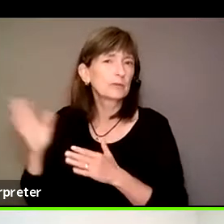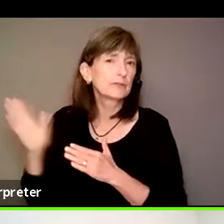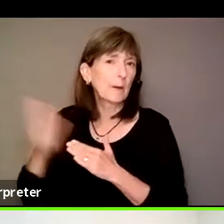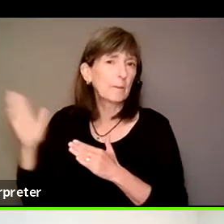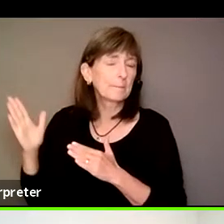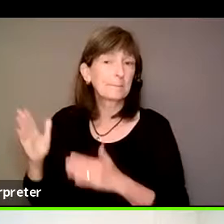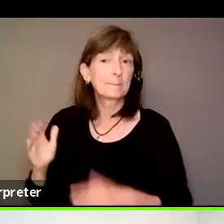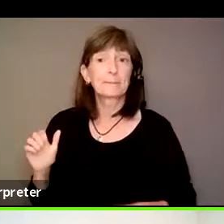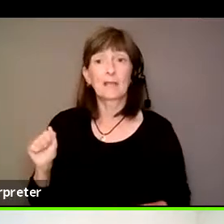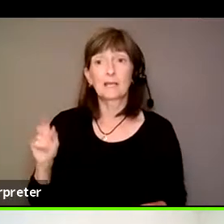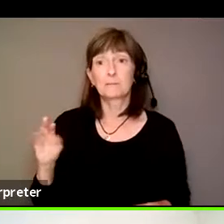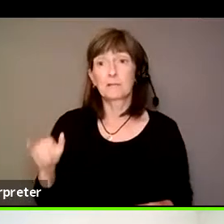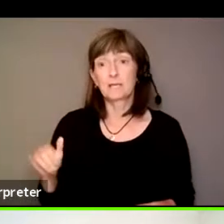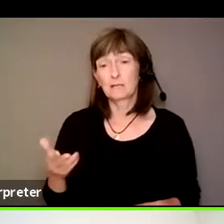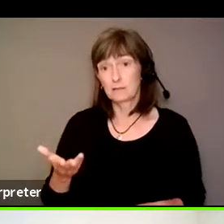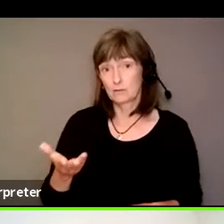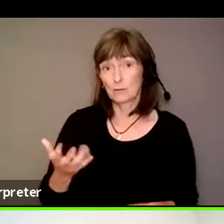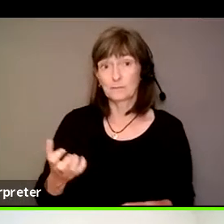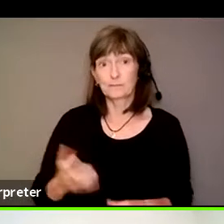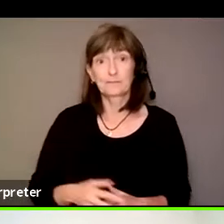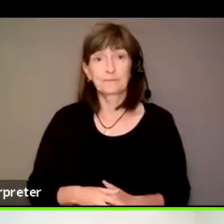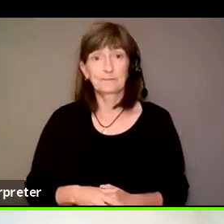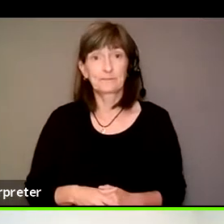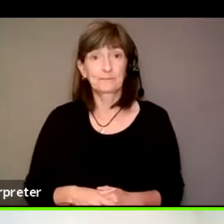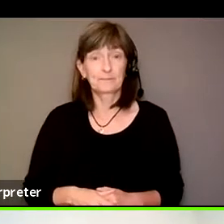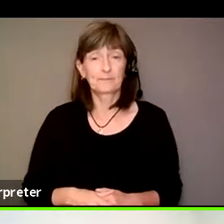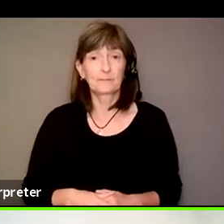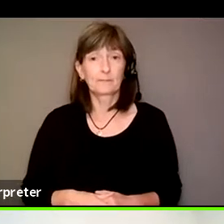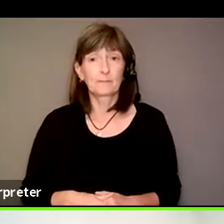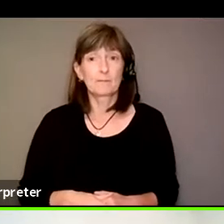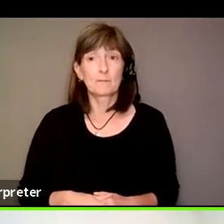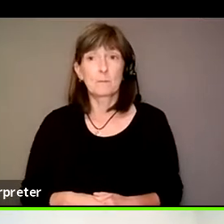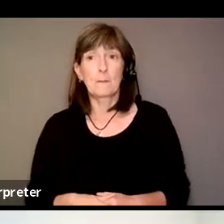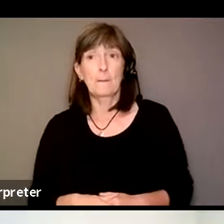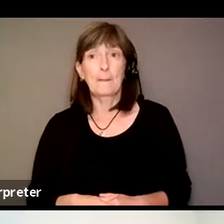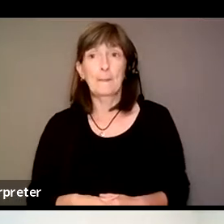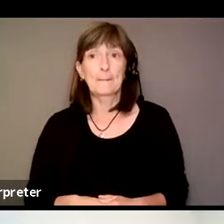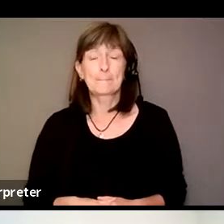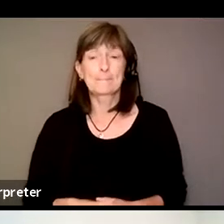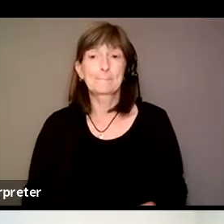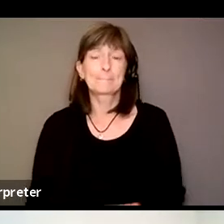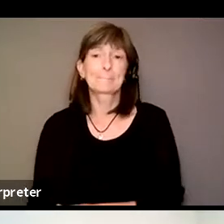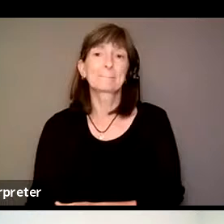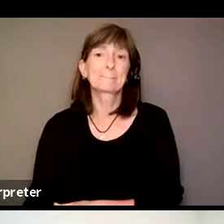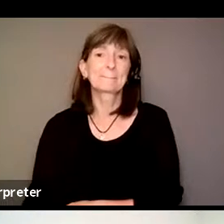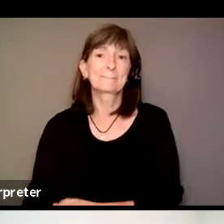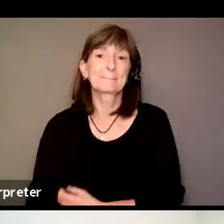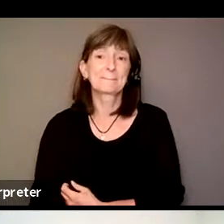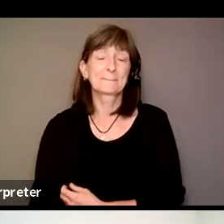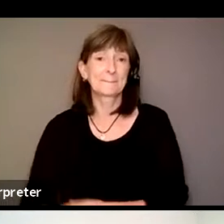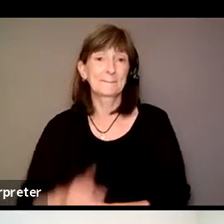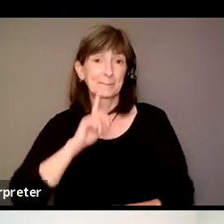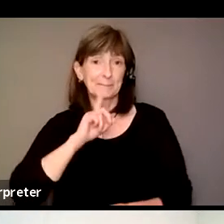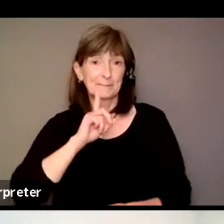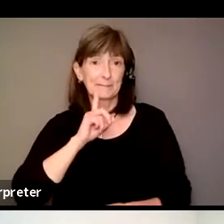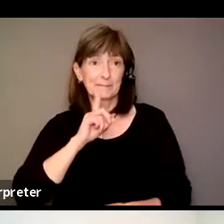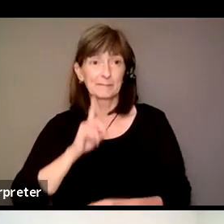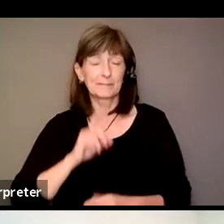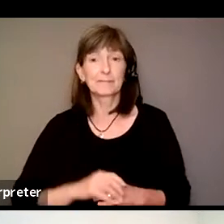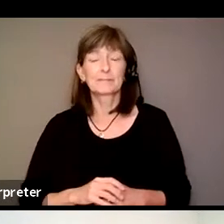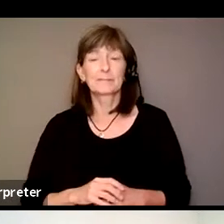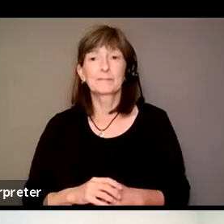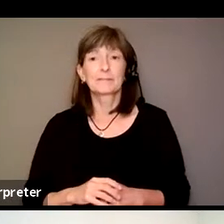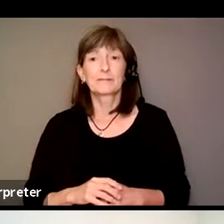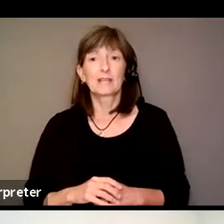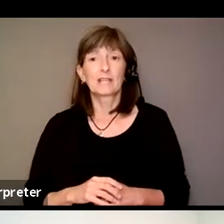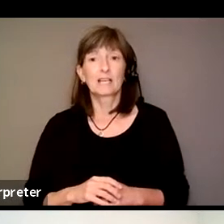Amy, do you want to have a little swing at that one from Eminem, or I can take it? Yeah, no, that's fine. Well, I'll